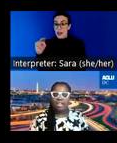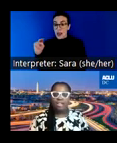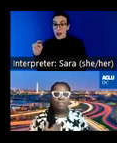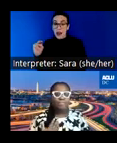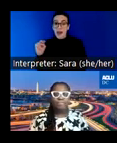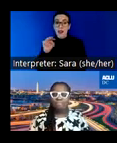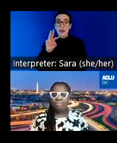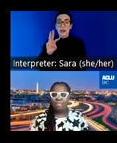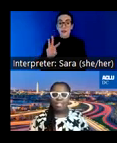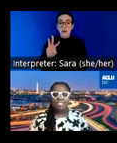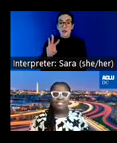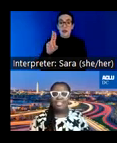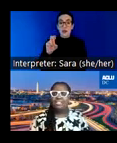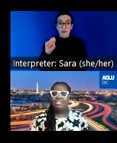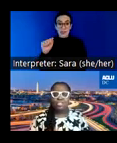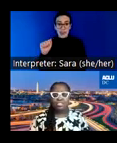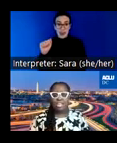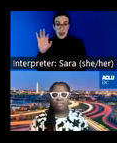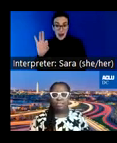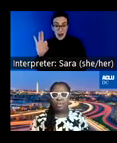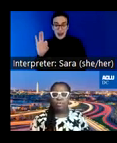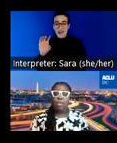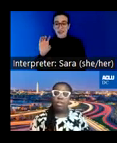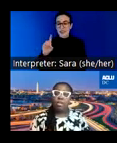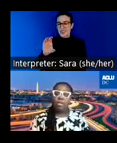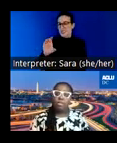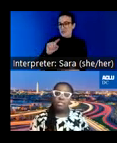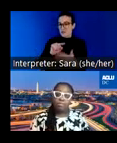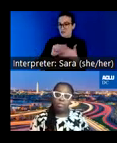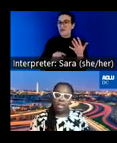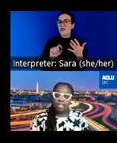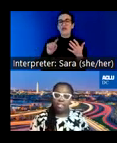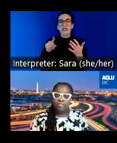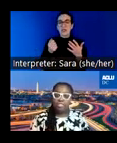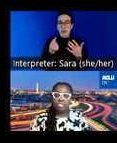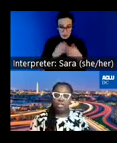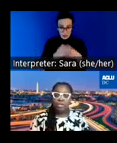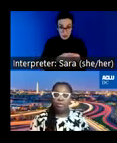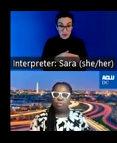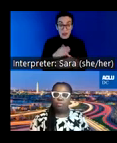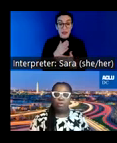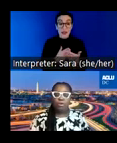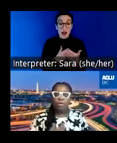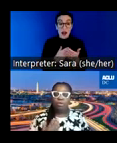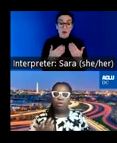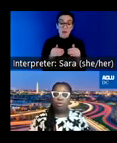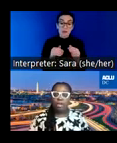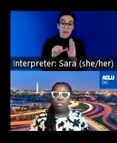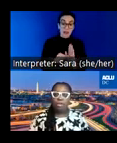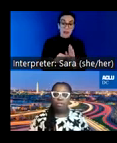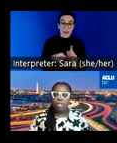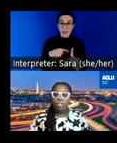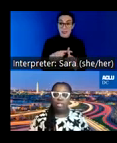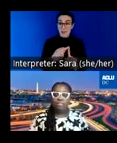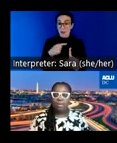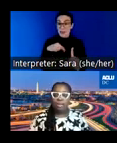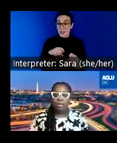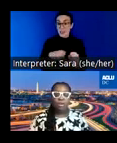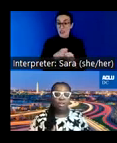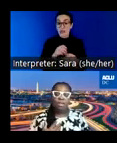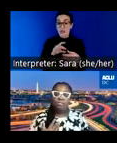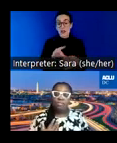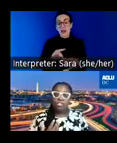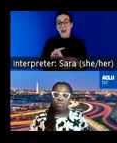USA 9, DC is just name a few. Some of the highlights from this year were around our Black Lives